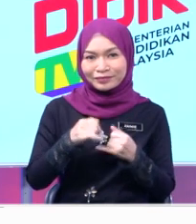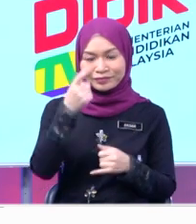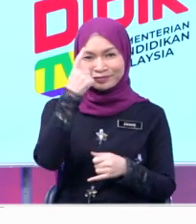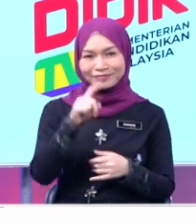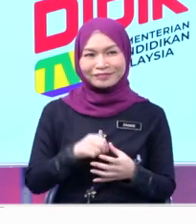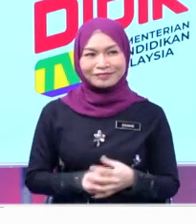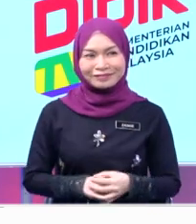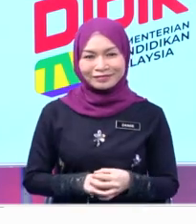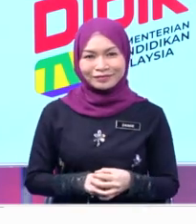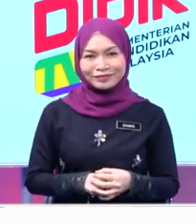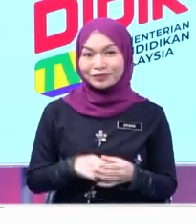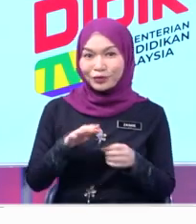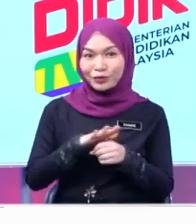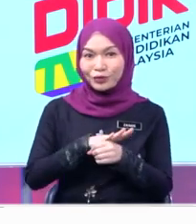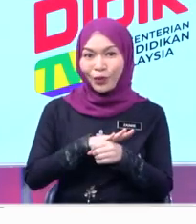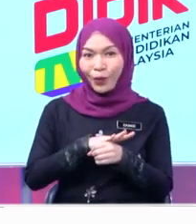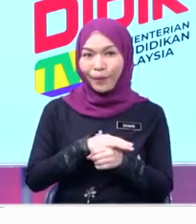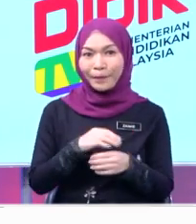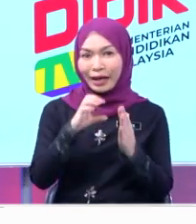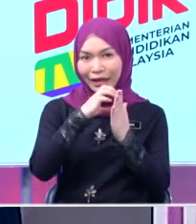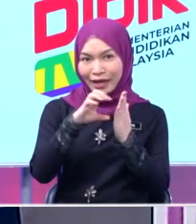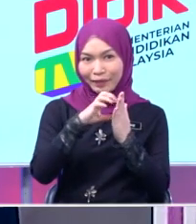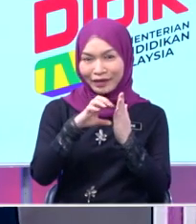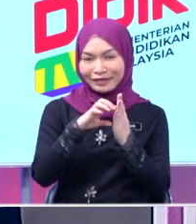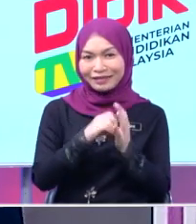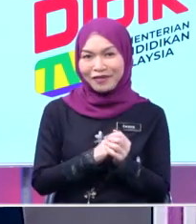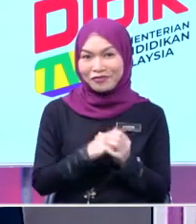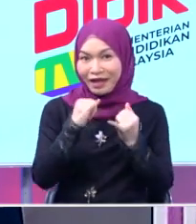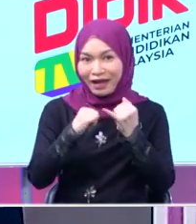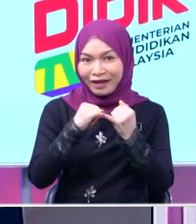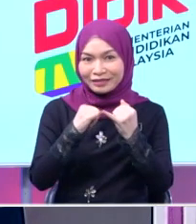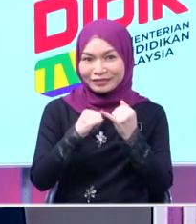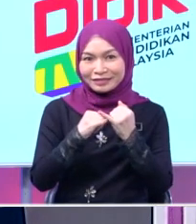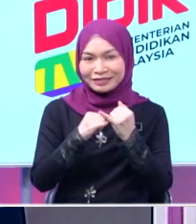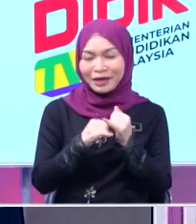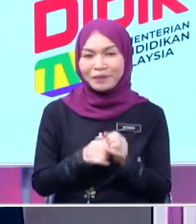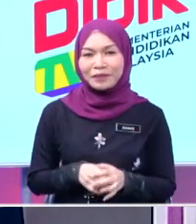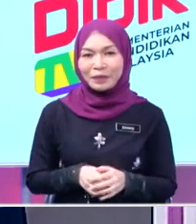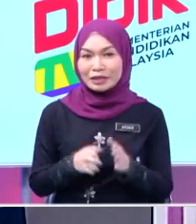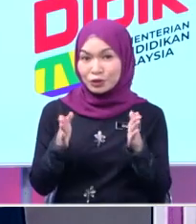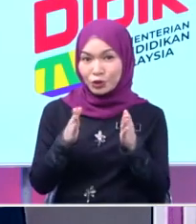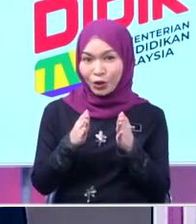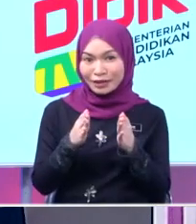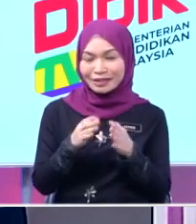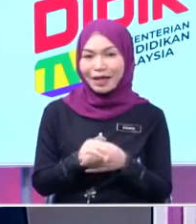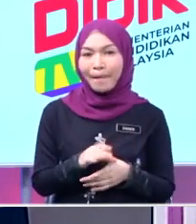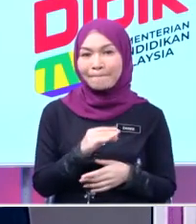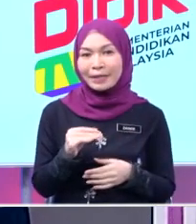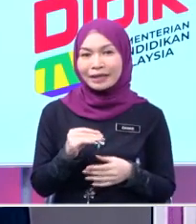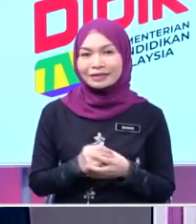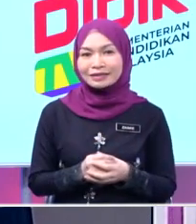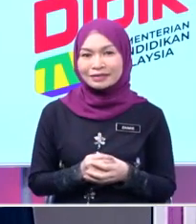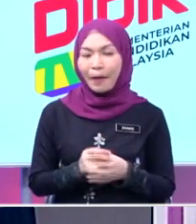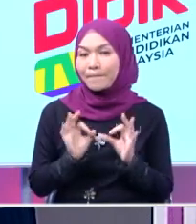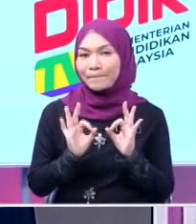about. So normally to write a good short and sweet ending or a summary, you go back to